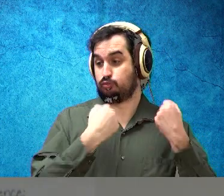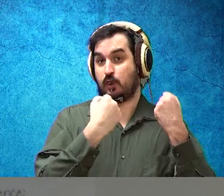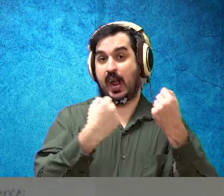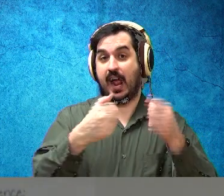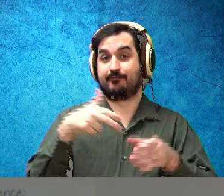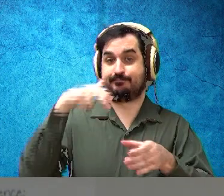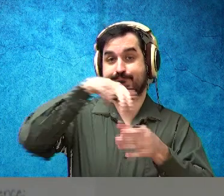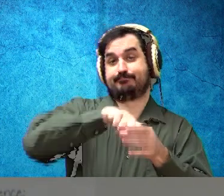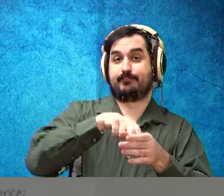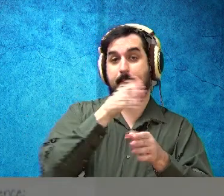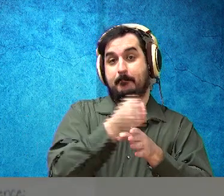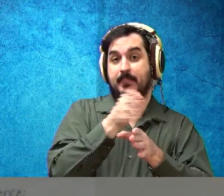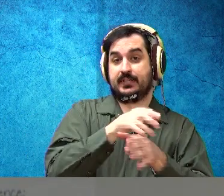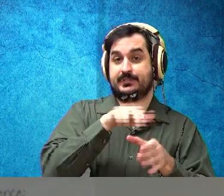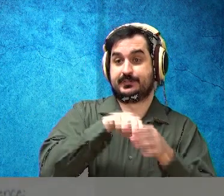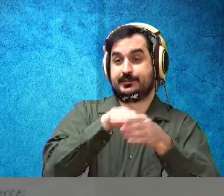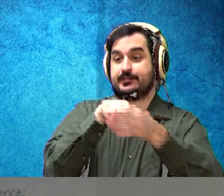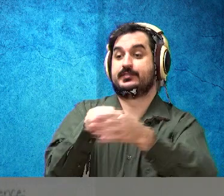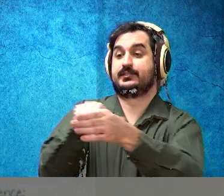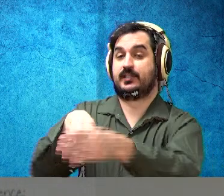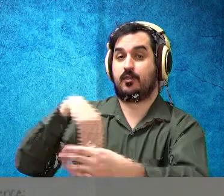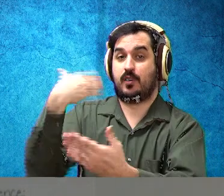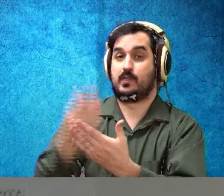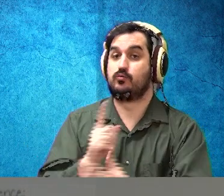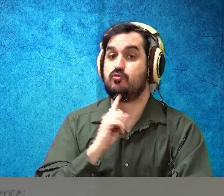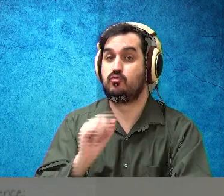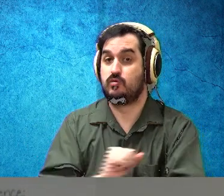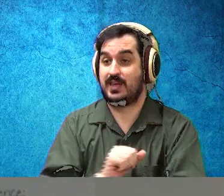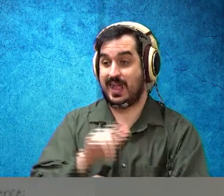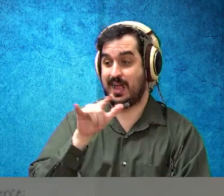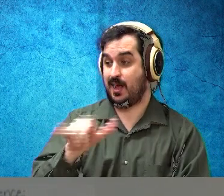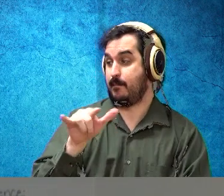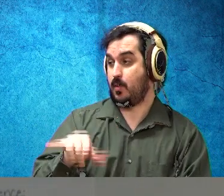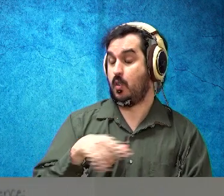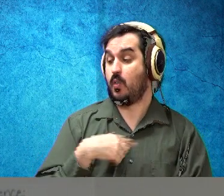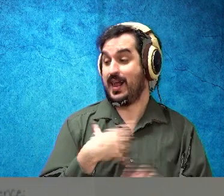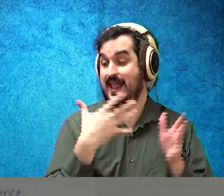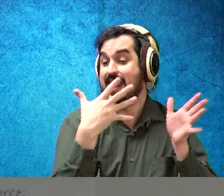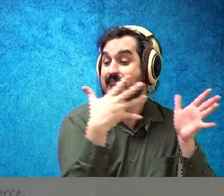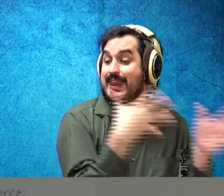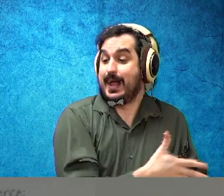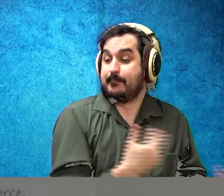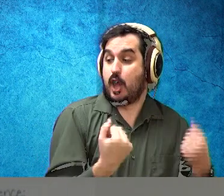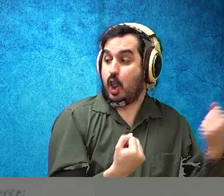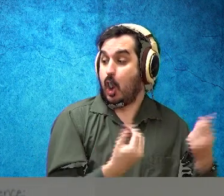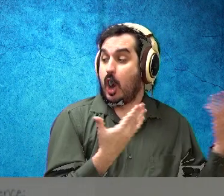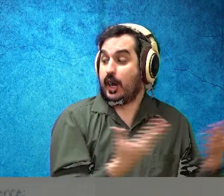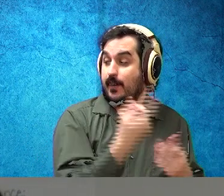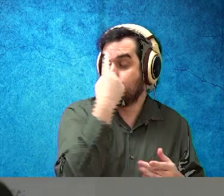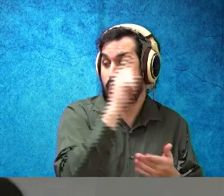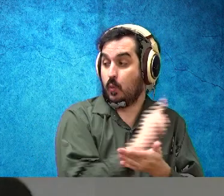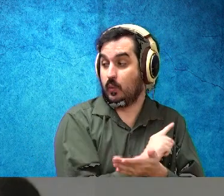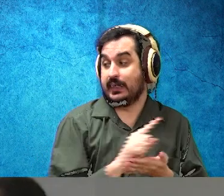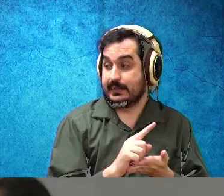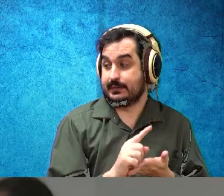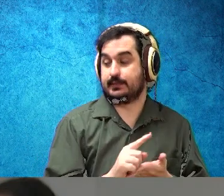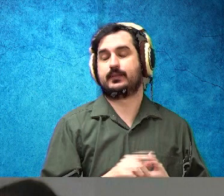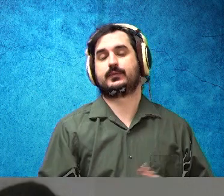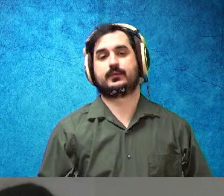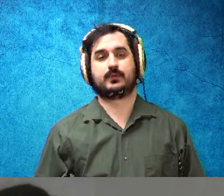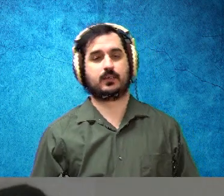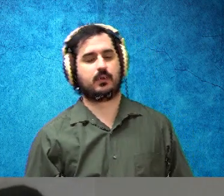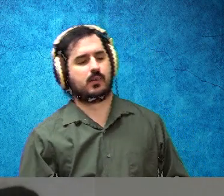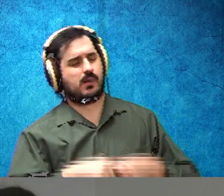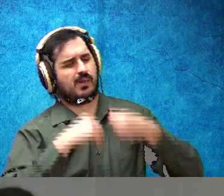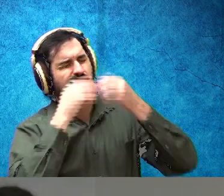actual airport. This is just where we're leaving the car for the week," Dad responded. Jake